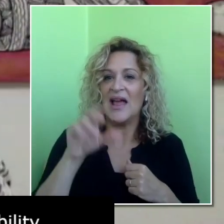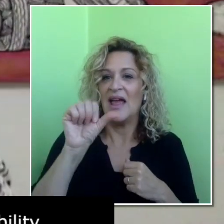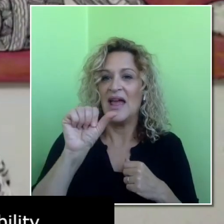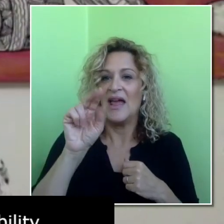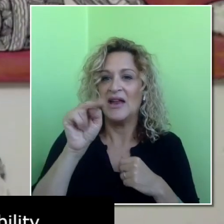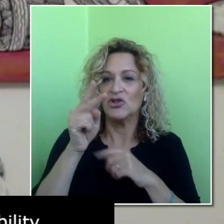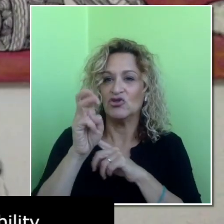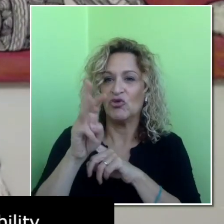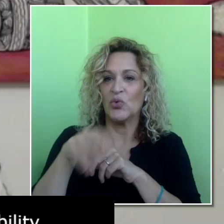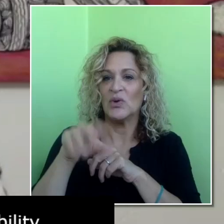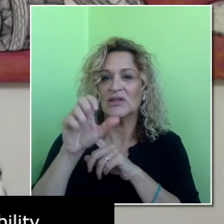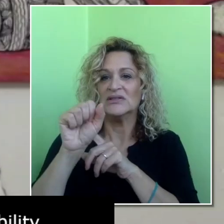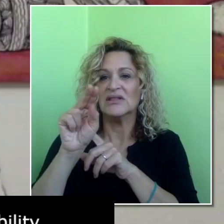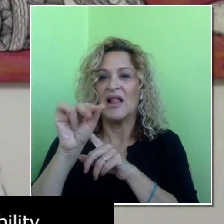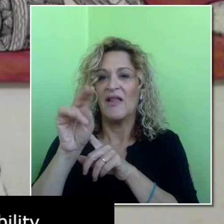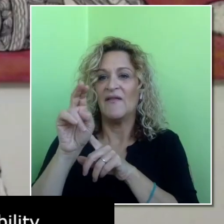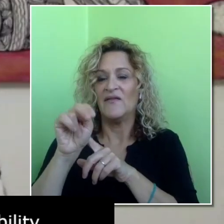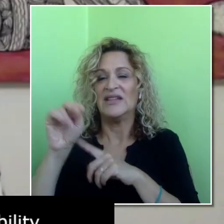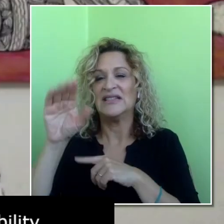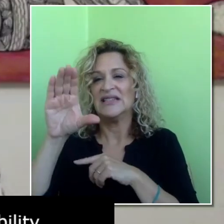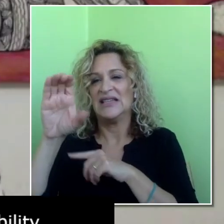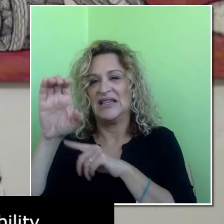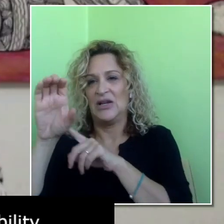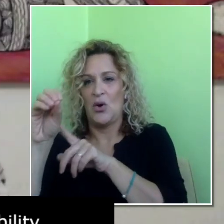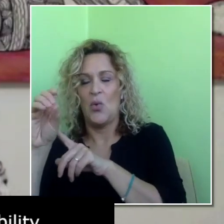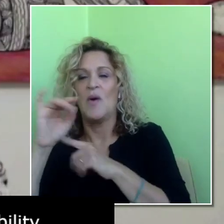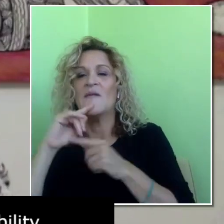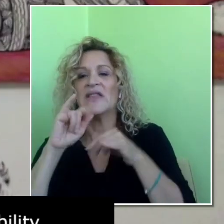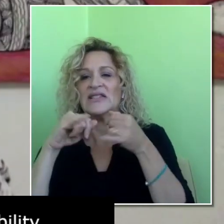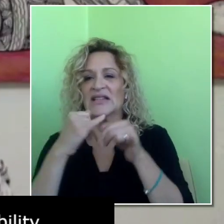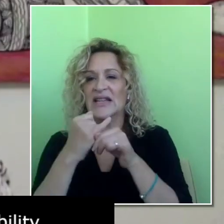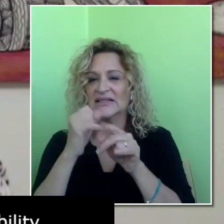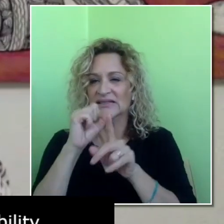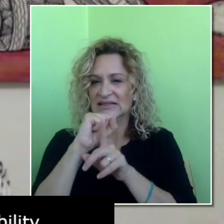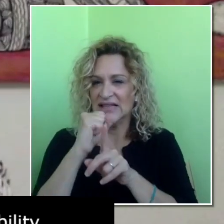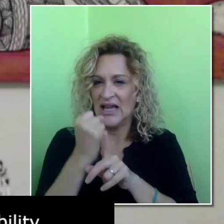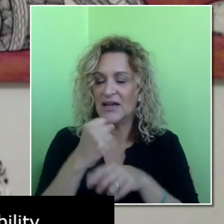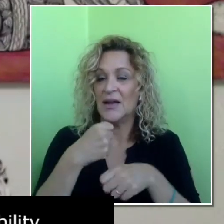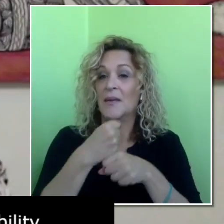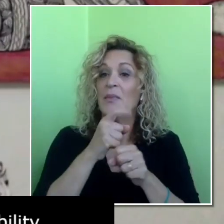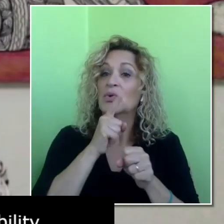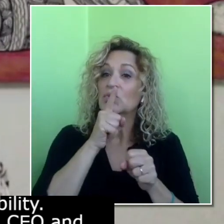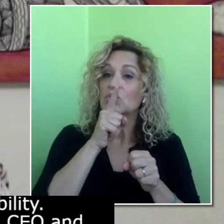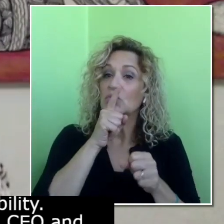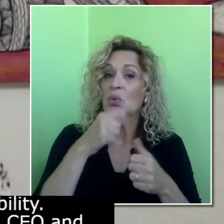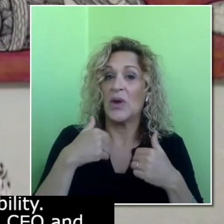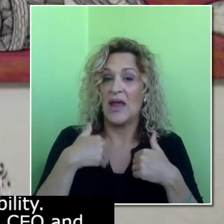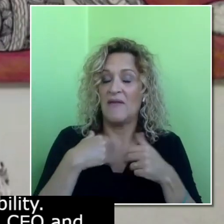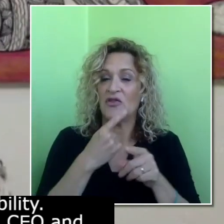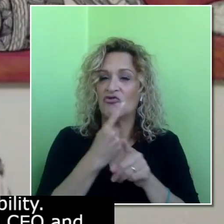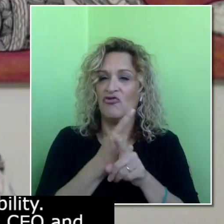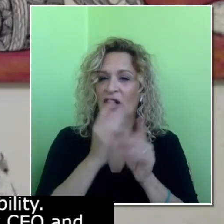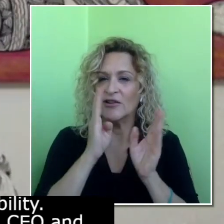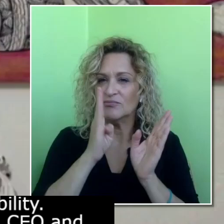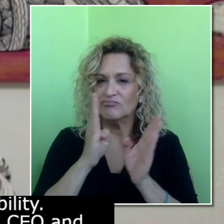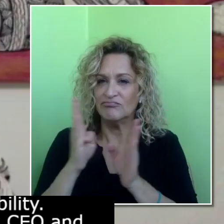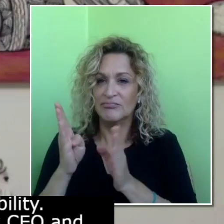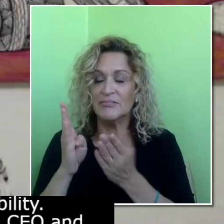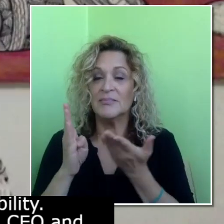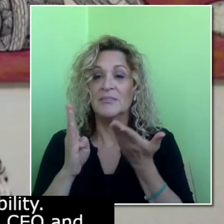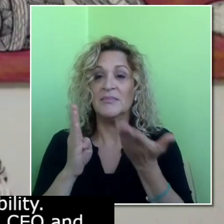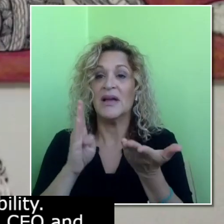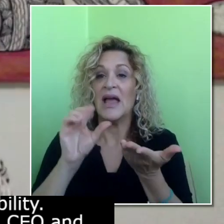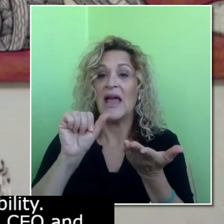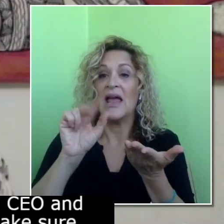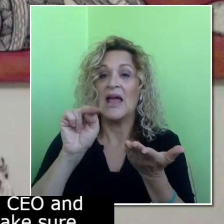and President of the Internet Society, and just want to make sure that we have the right order. If Andrew was speaking before